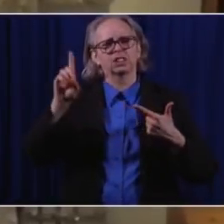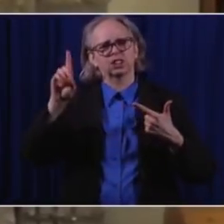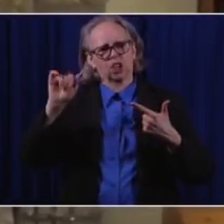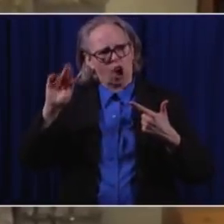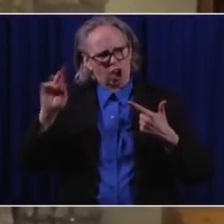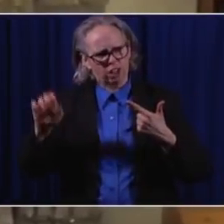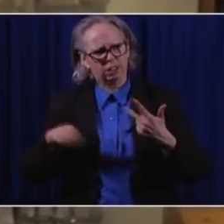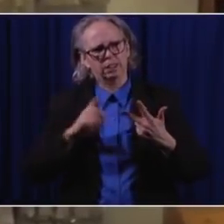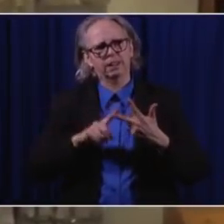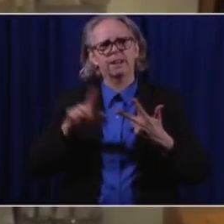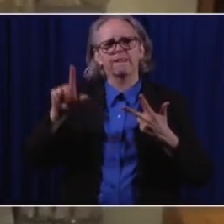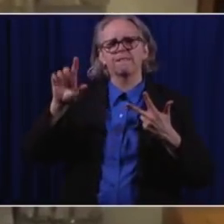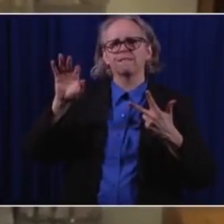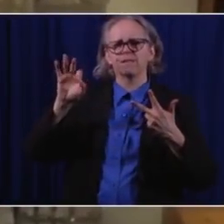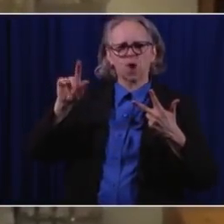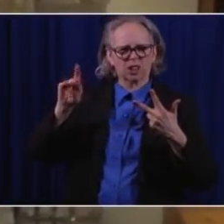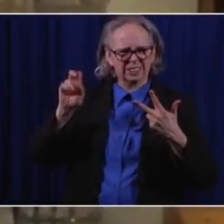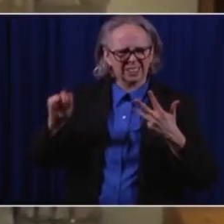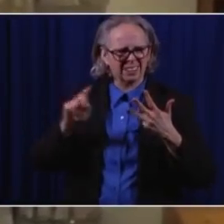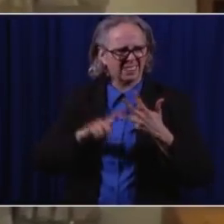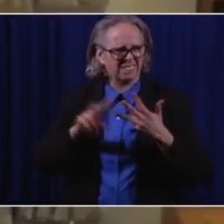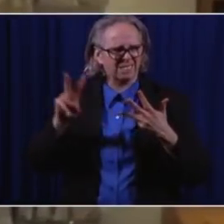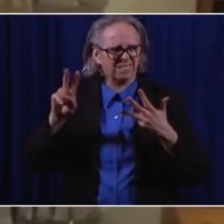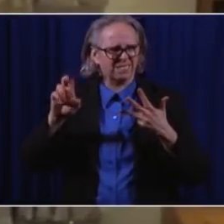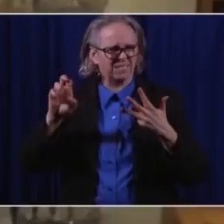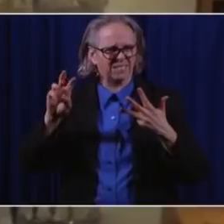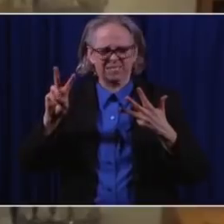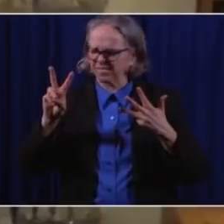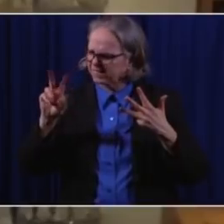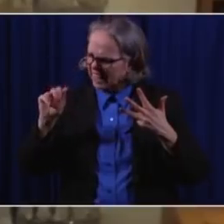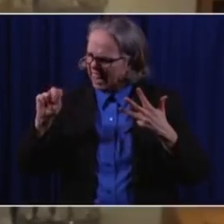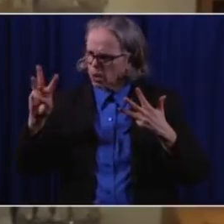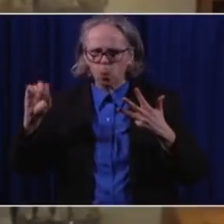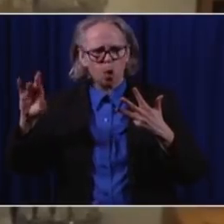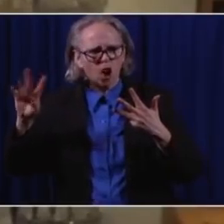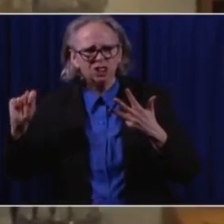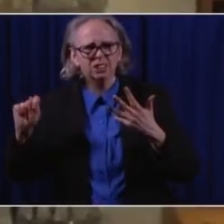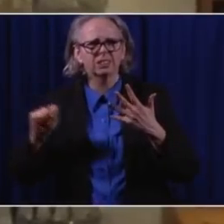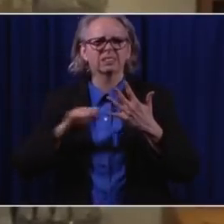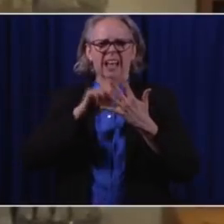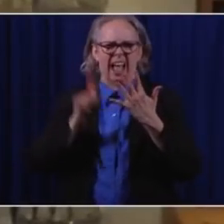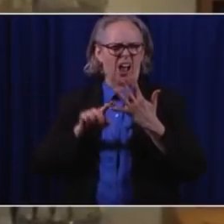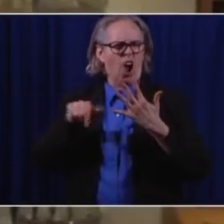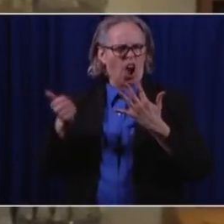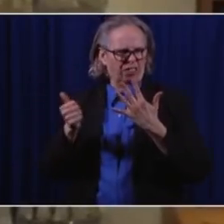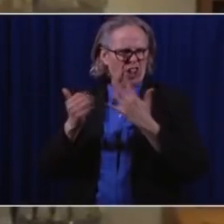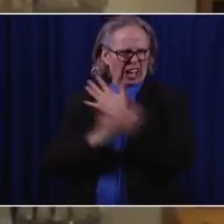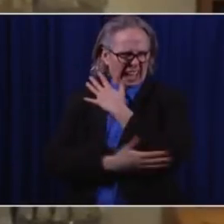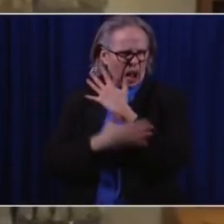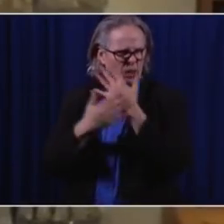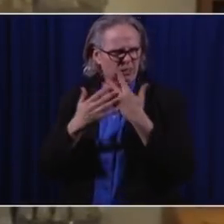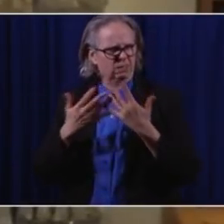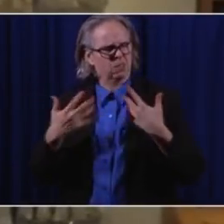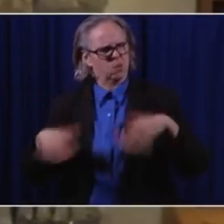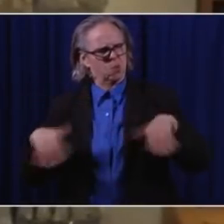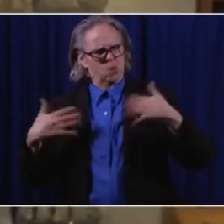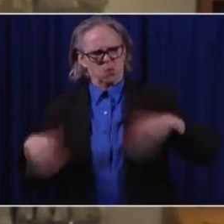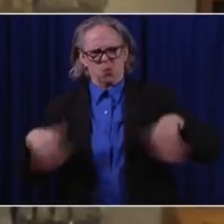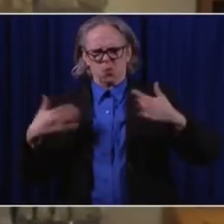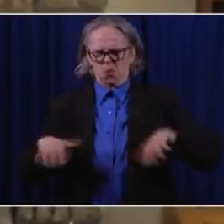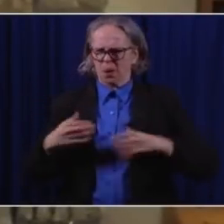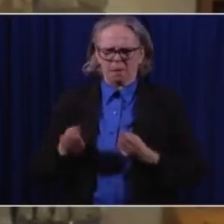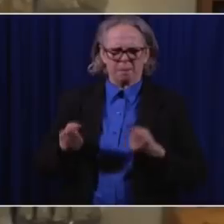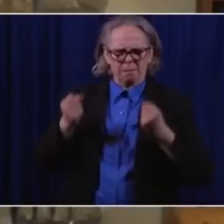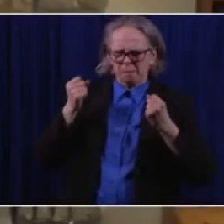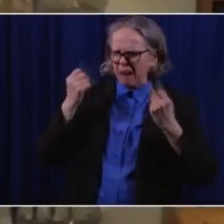have been red before. In fact, some were yellow as recently as September or October. These parts of the state, these counties have never been